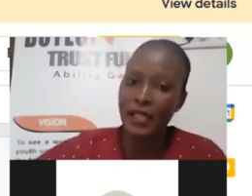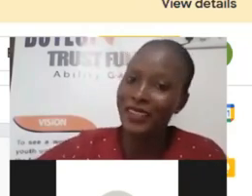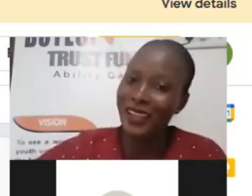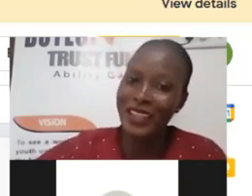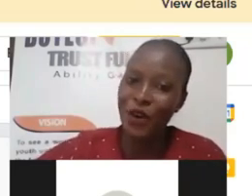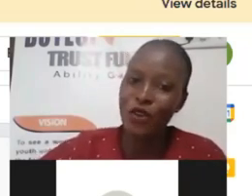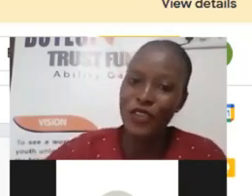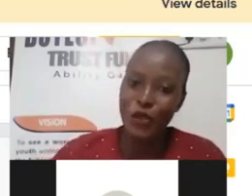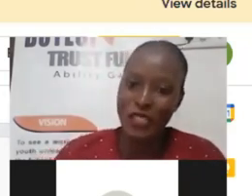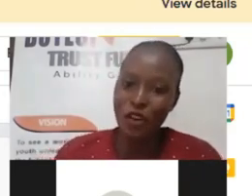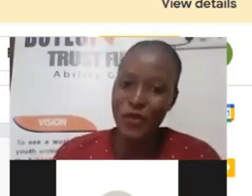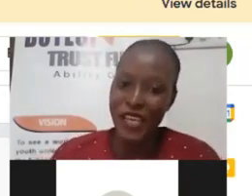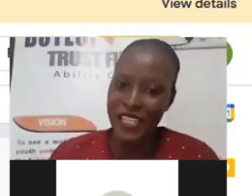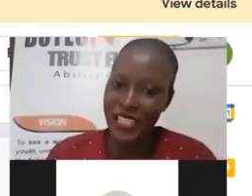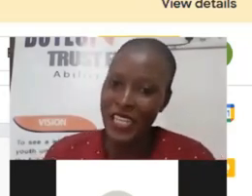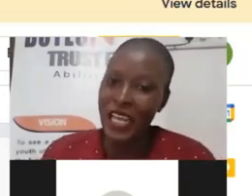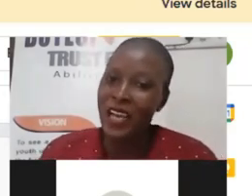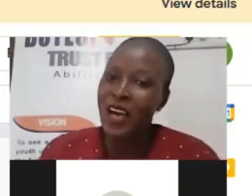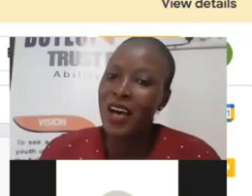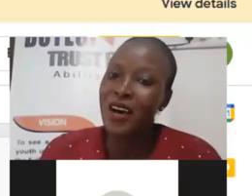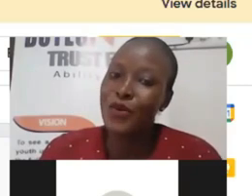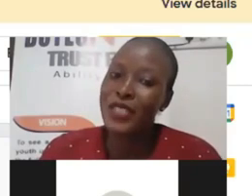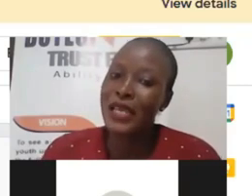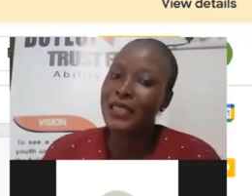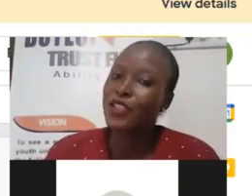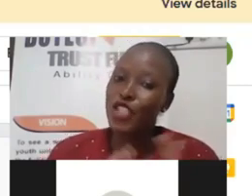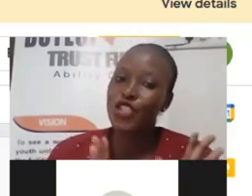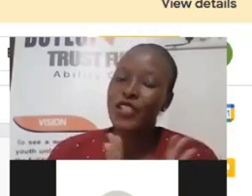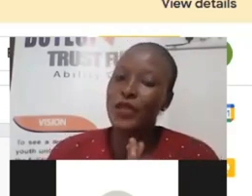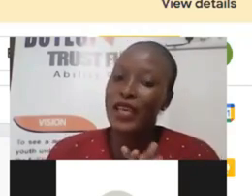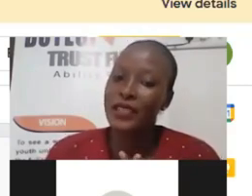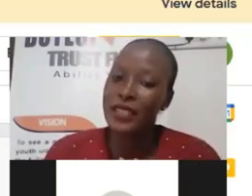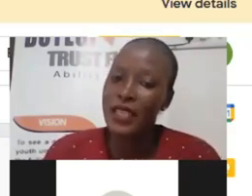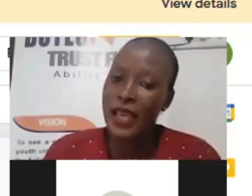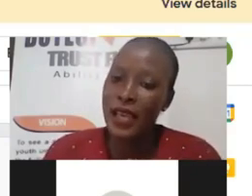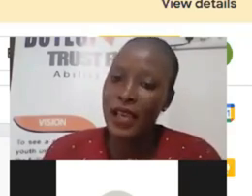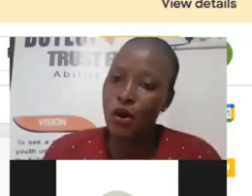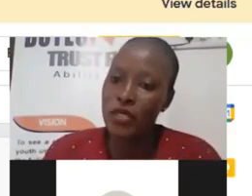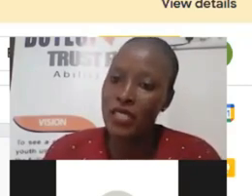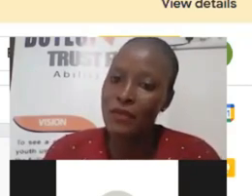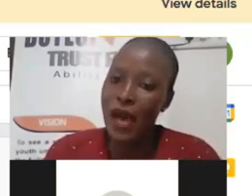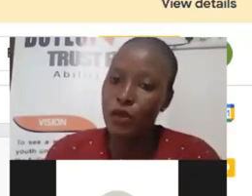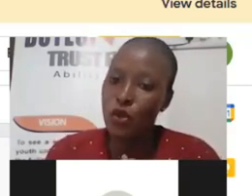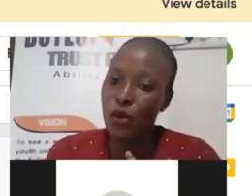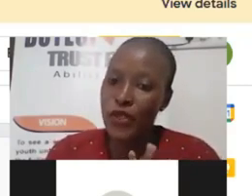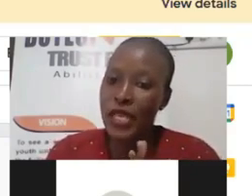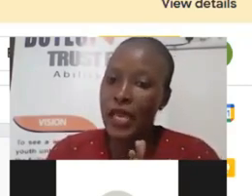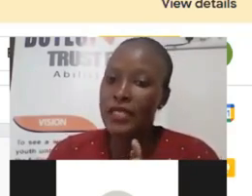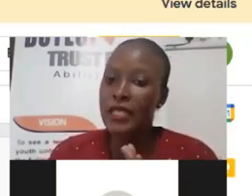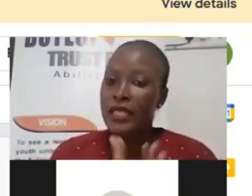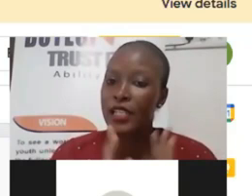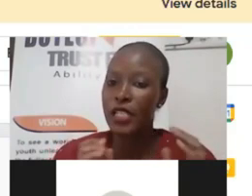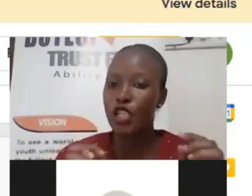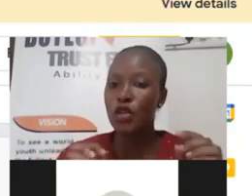what's the role of inclusive communication? We say teaching children with autism how to